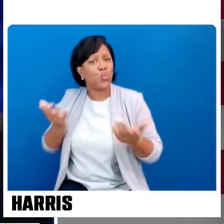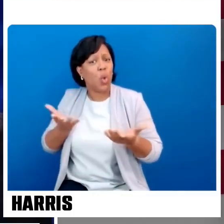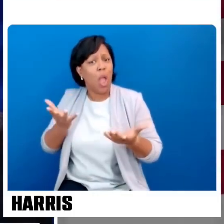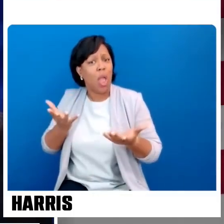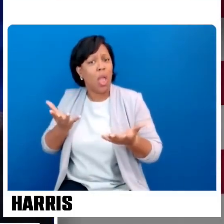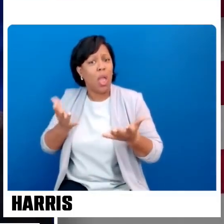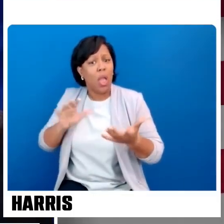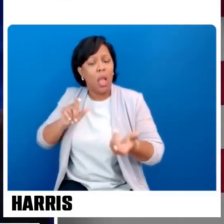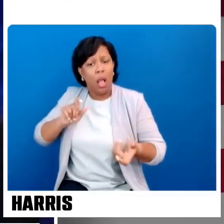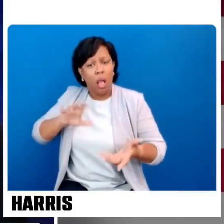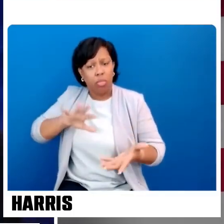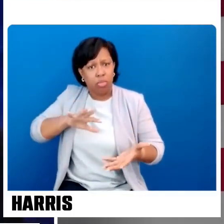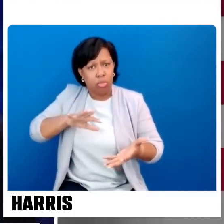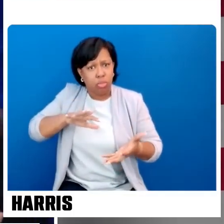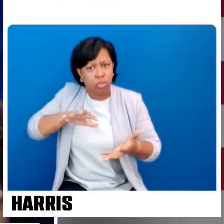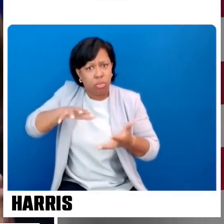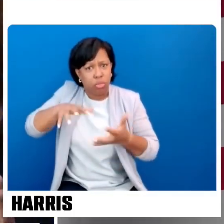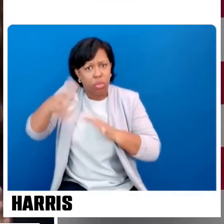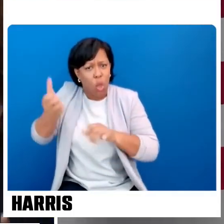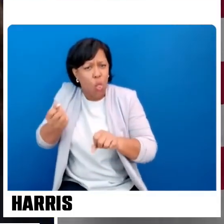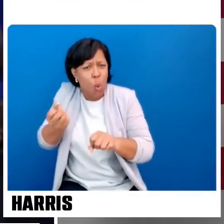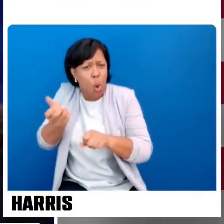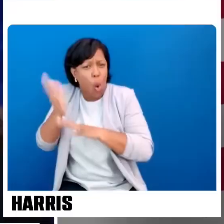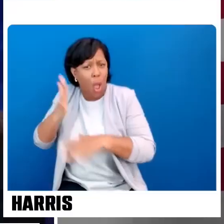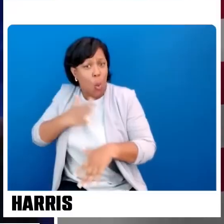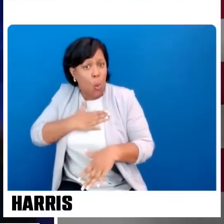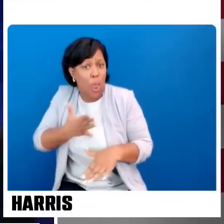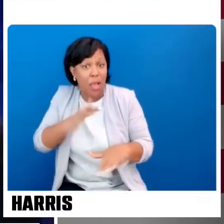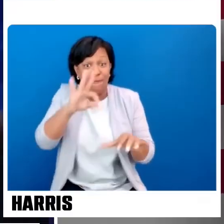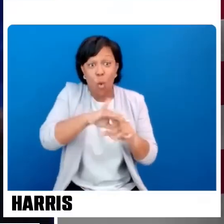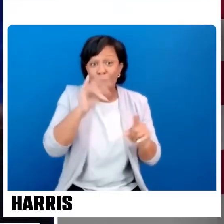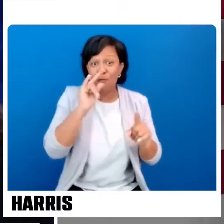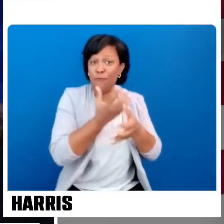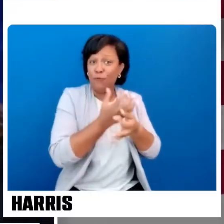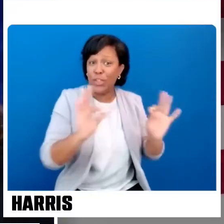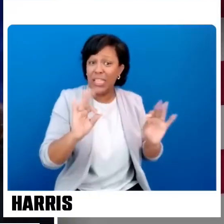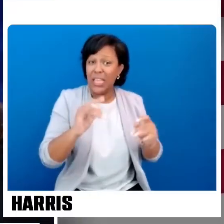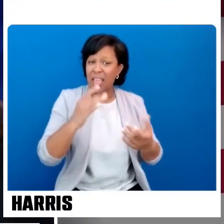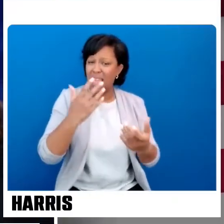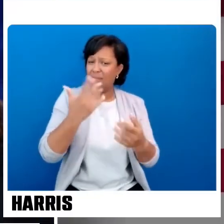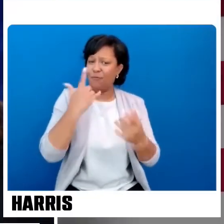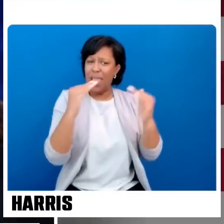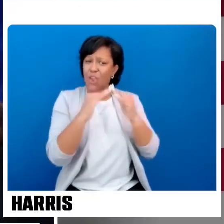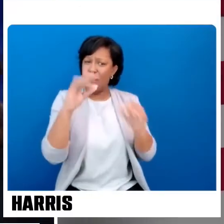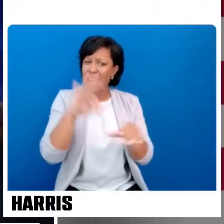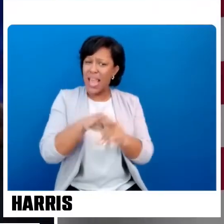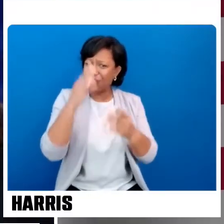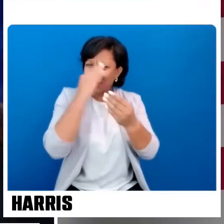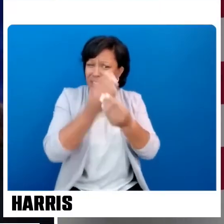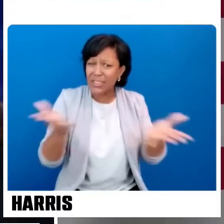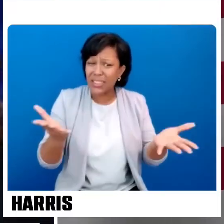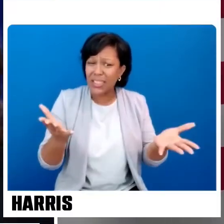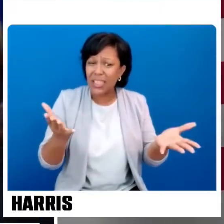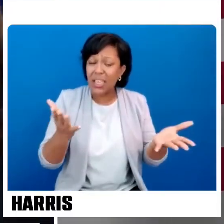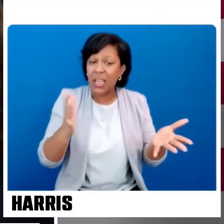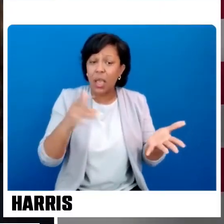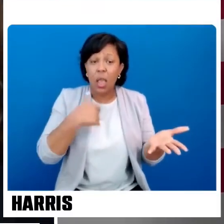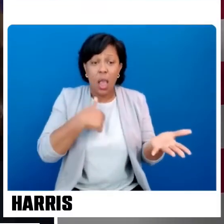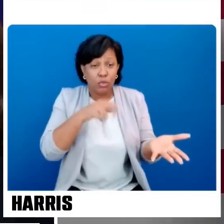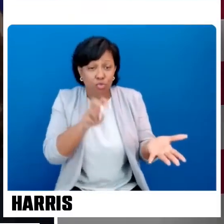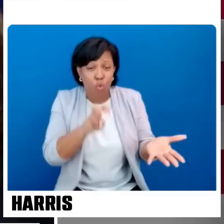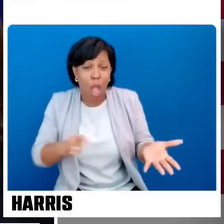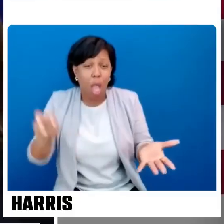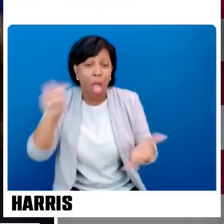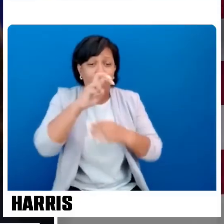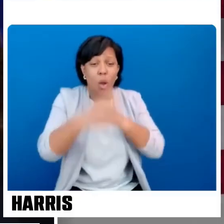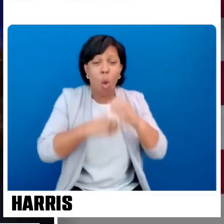fair election. And I'm going to tell you that I have traveled the world as Vice President of the United States, and